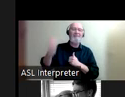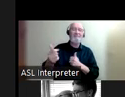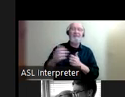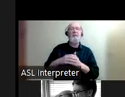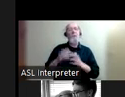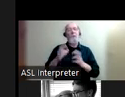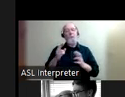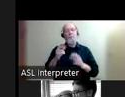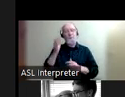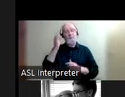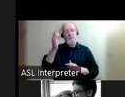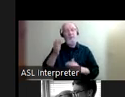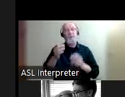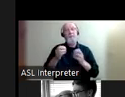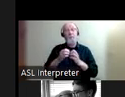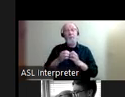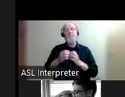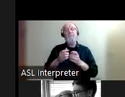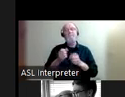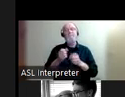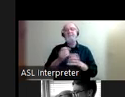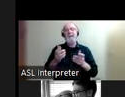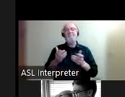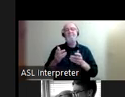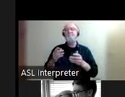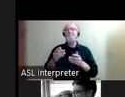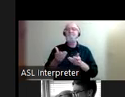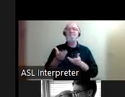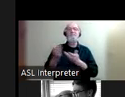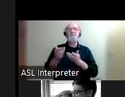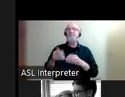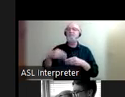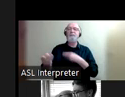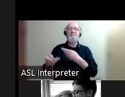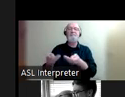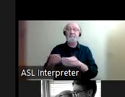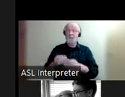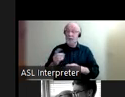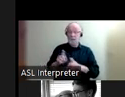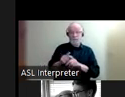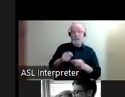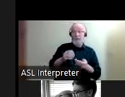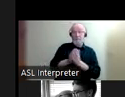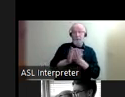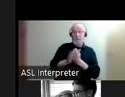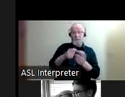for the future that we'll be able to expand the service, definitely. Yeah, but there's always books by mail, so let's